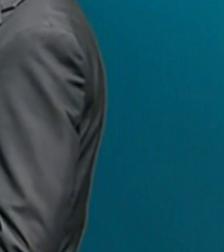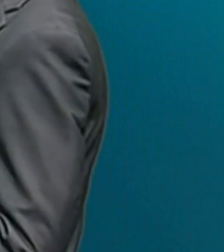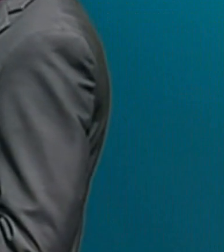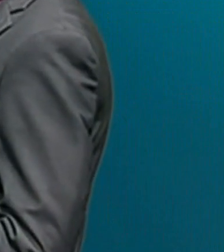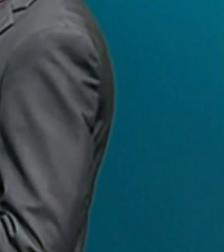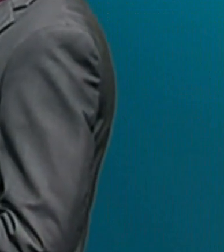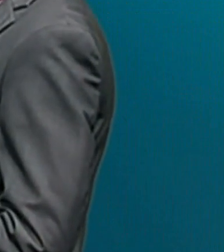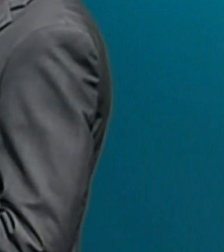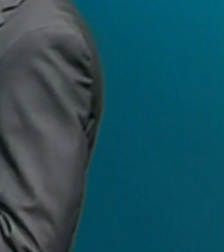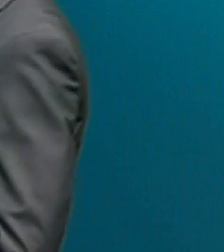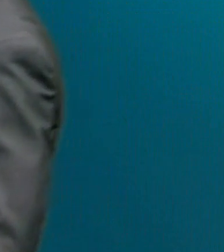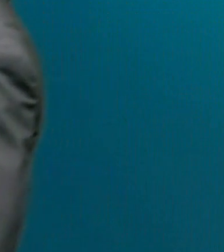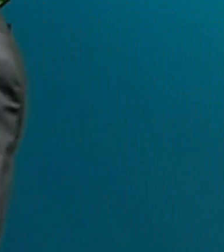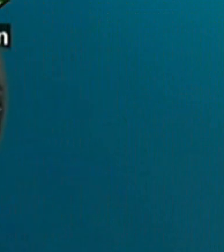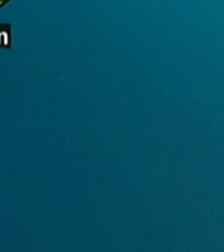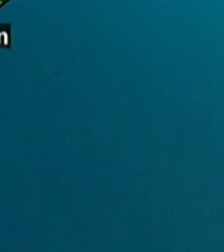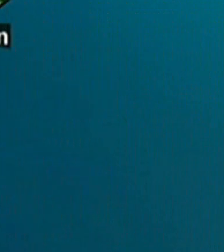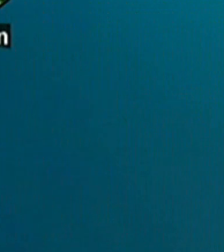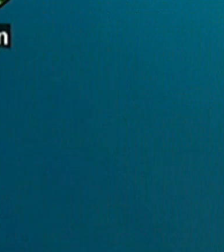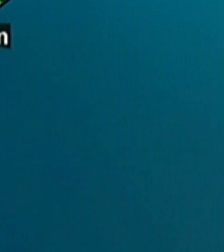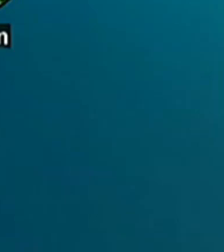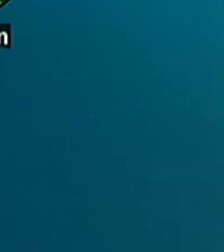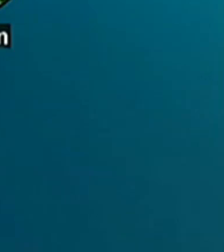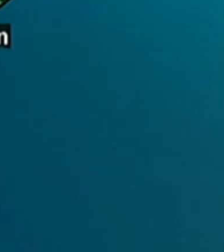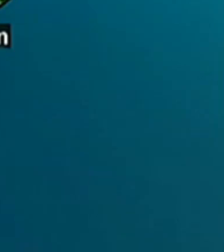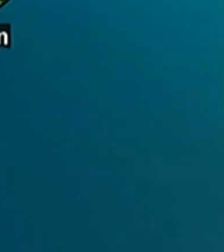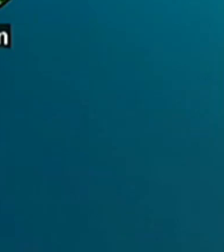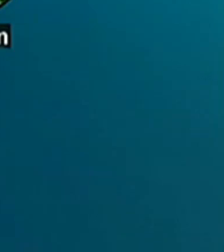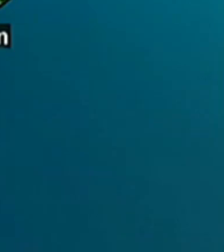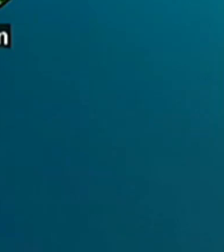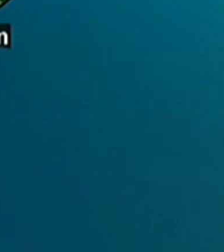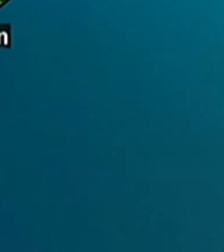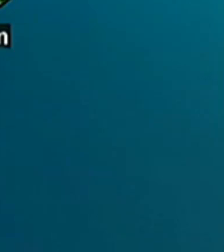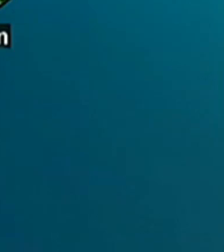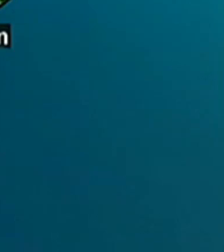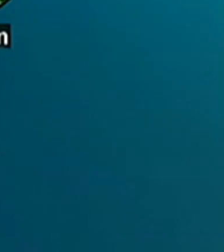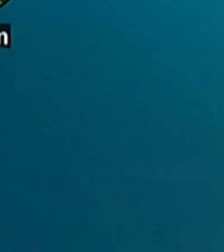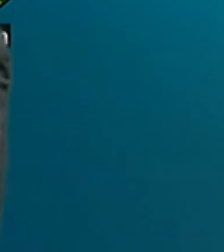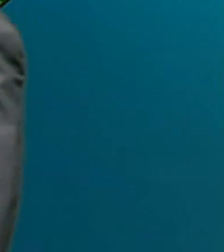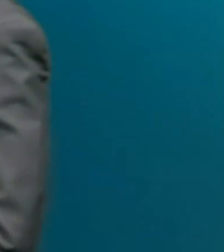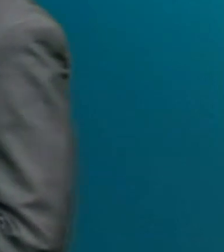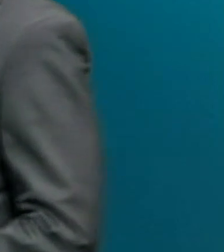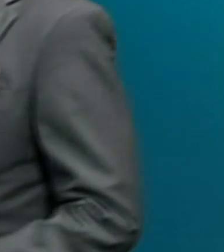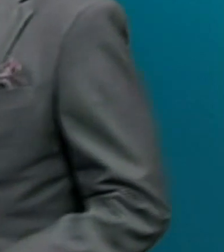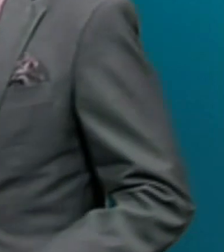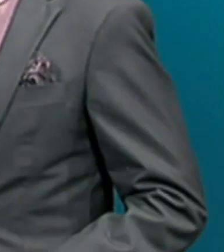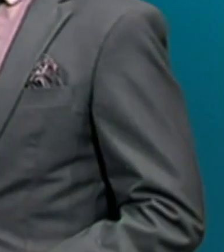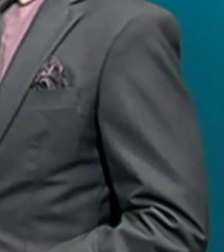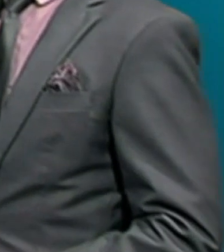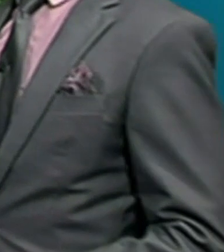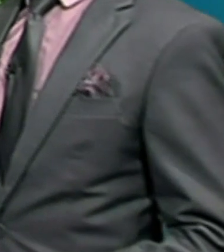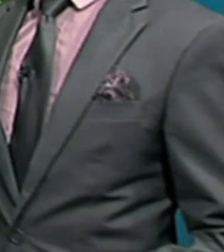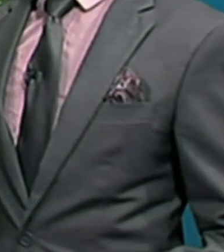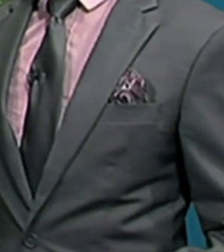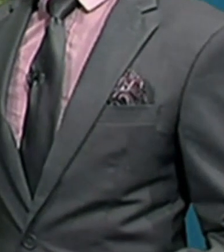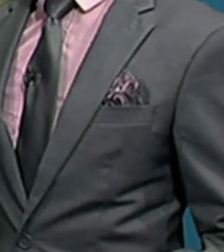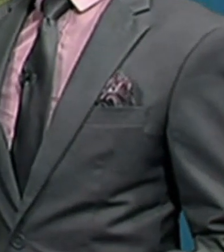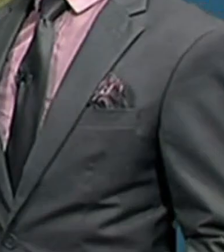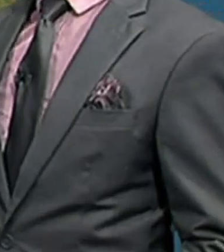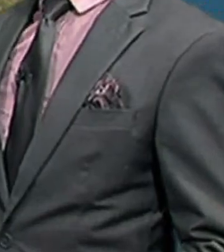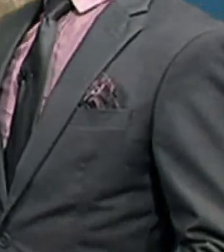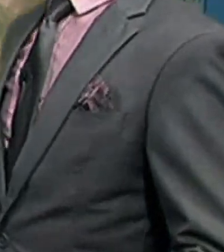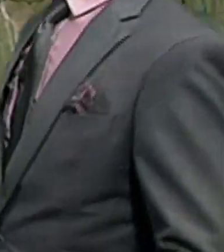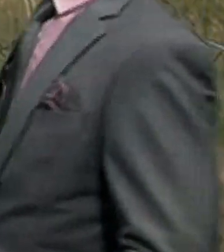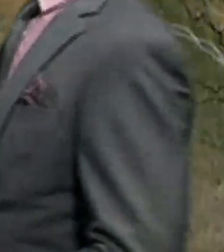ka Free State le dikgonagalo tša go phulega mello ya hlaga ka dilo tša gona ka kogolo a Puntene gobe badudi ba iletša gore ba se hlwehlweletše mello ya hlaga ya go